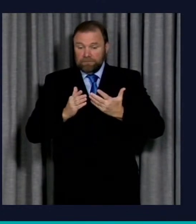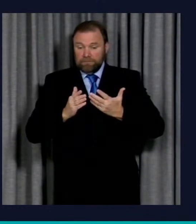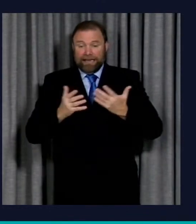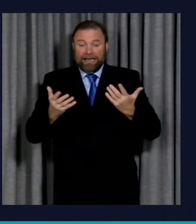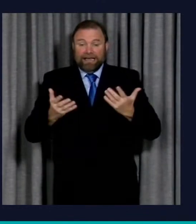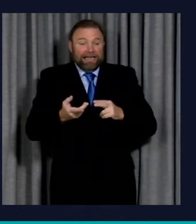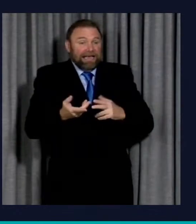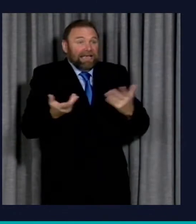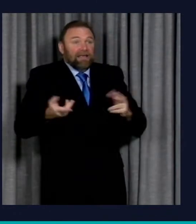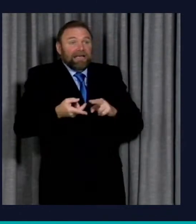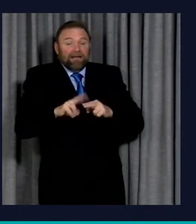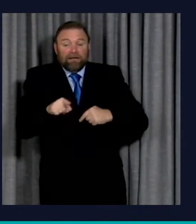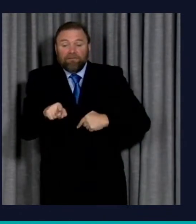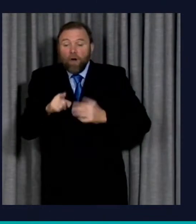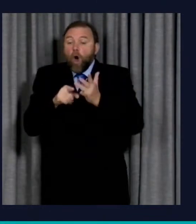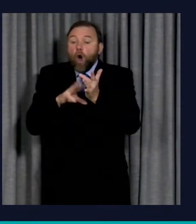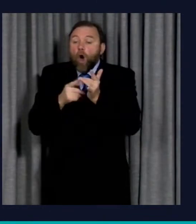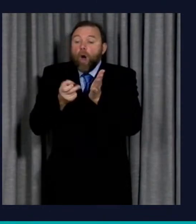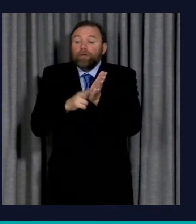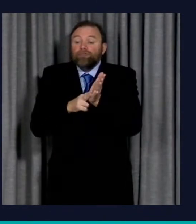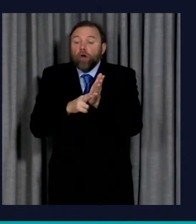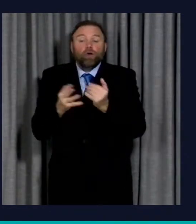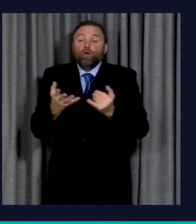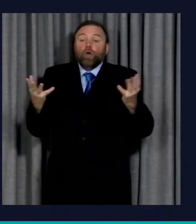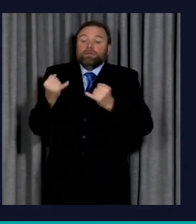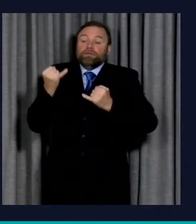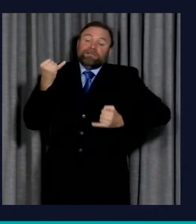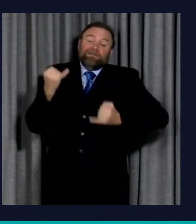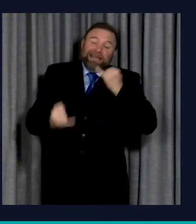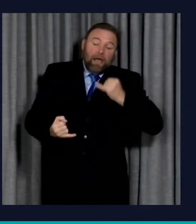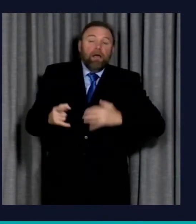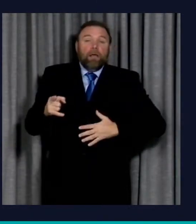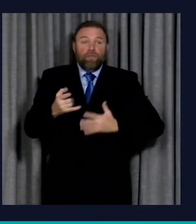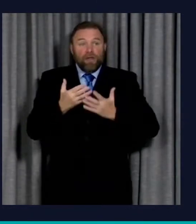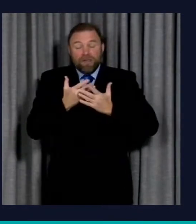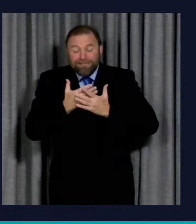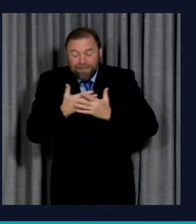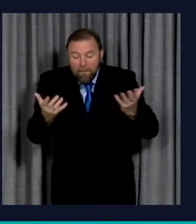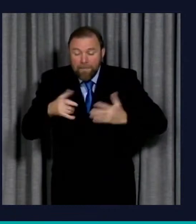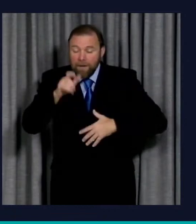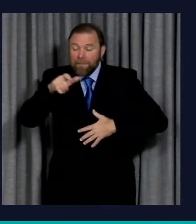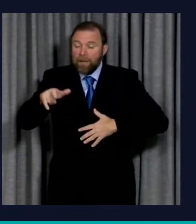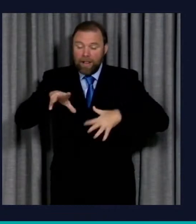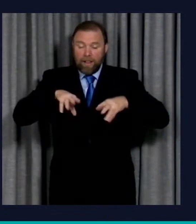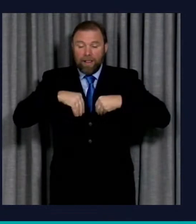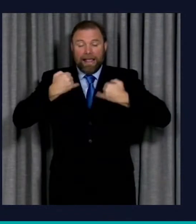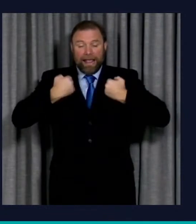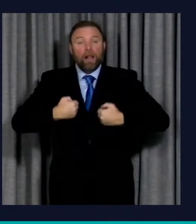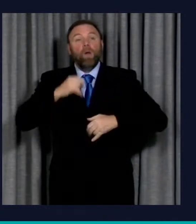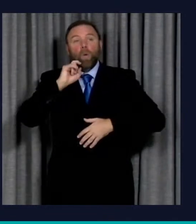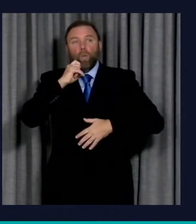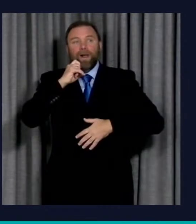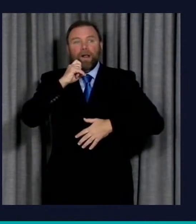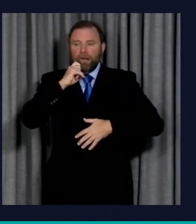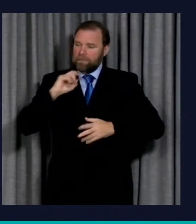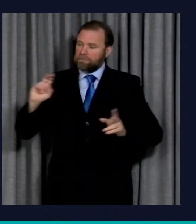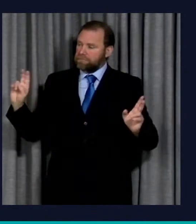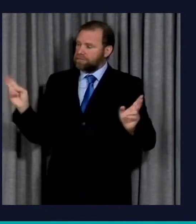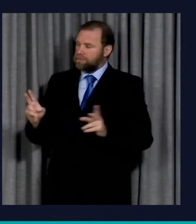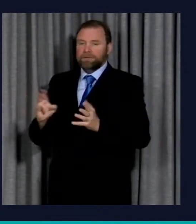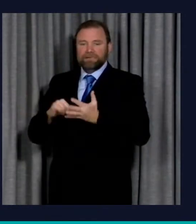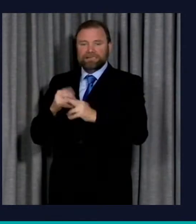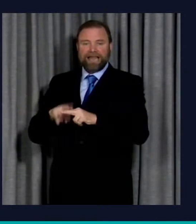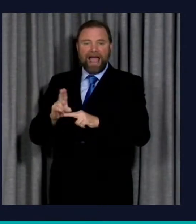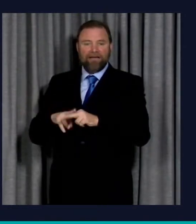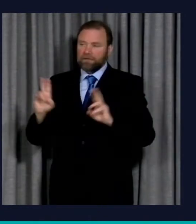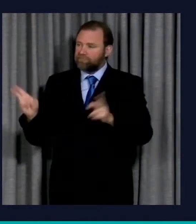less severe, the sheer numbers of people who will fall ill will drive people out of being able to be in work and in some